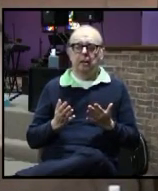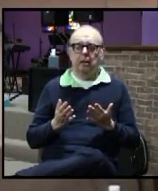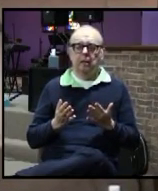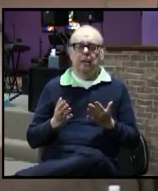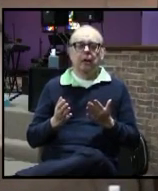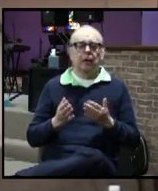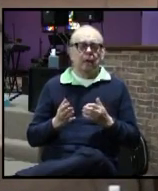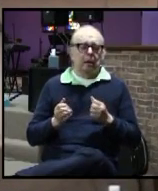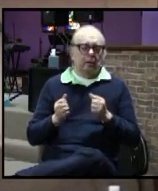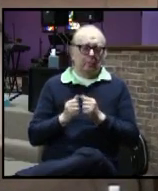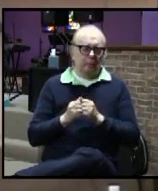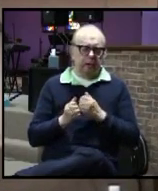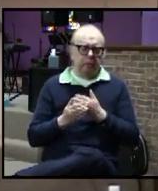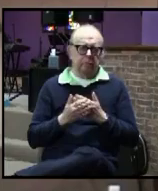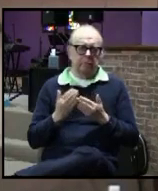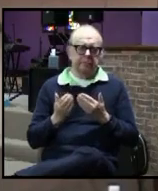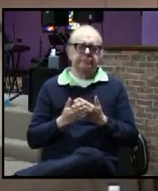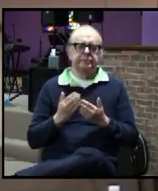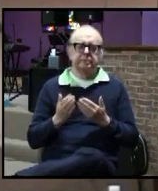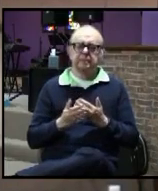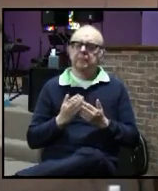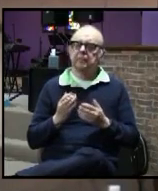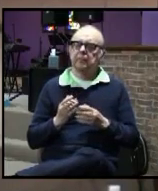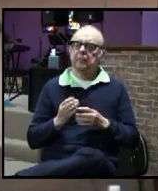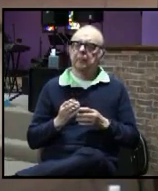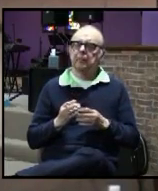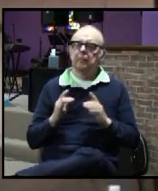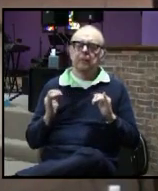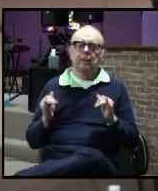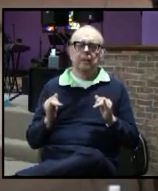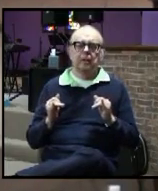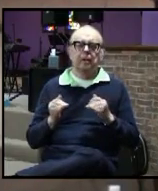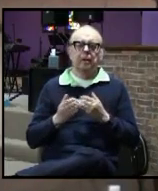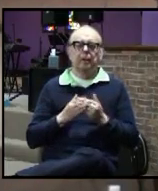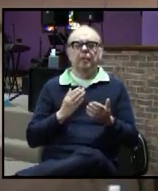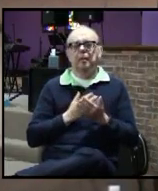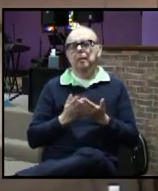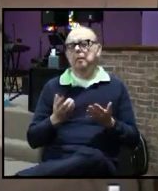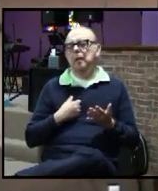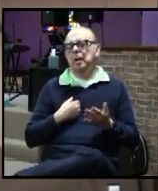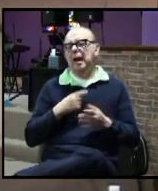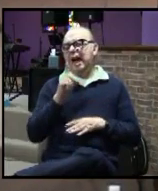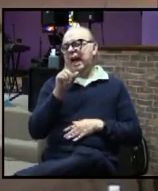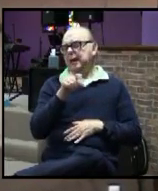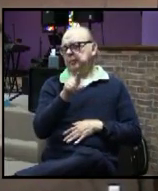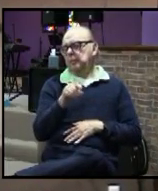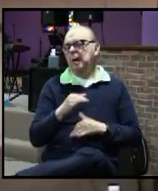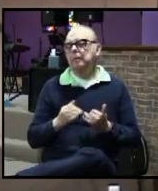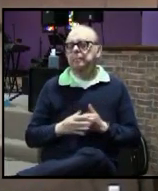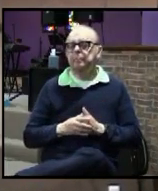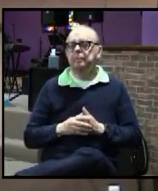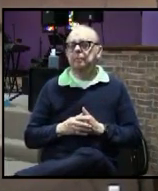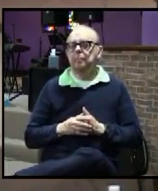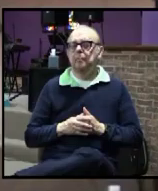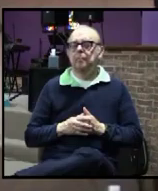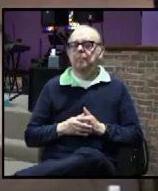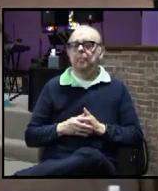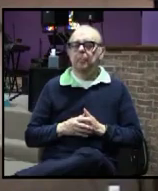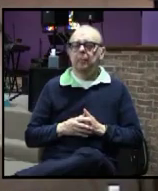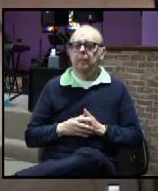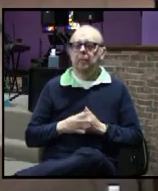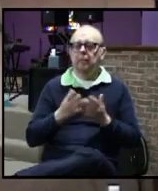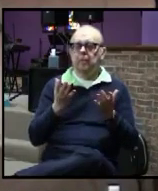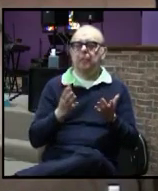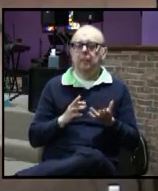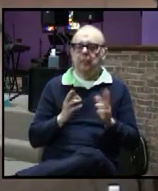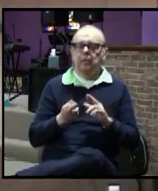start with the simplest and kind of work my way up. Here's the simplest thing I want to ask you today. Would